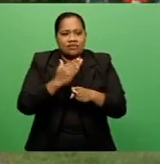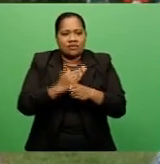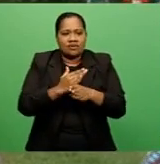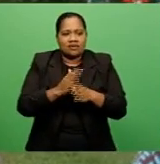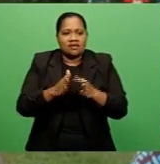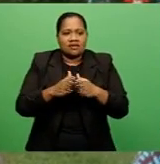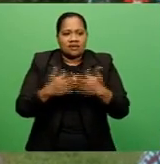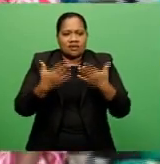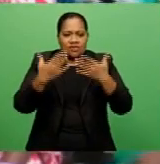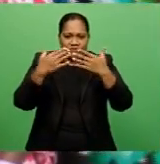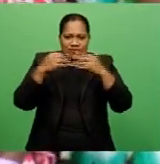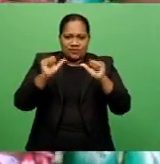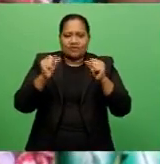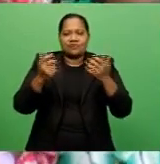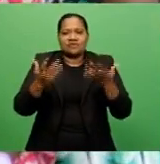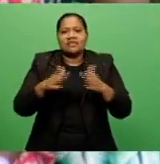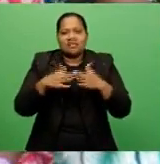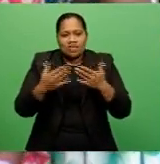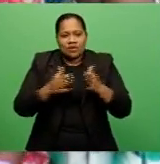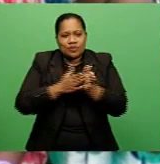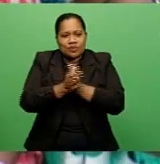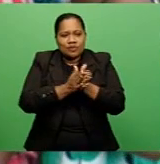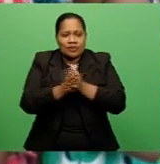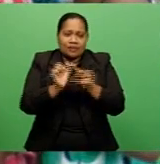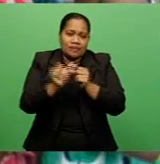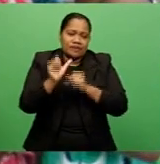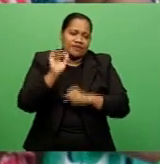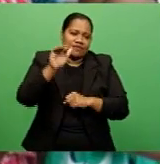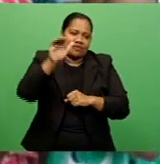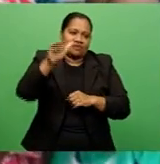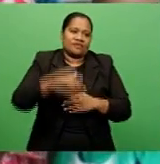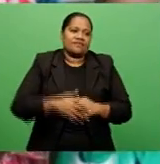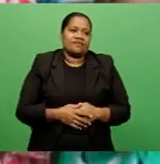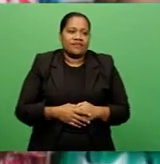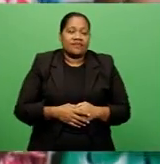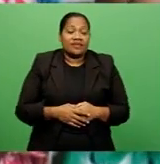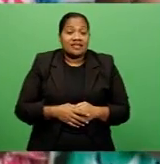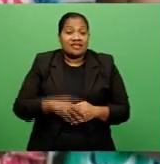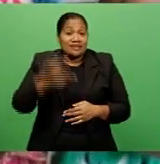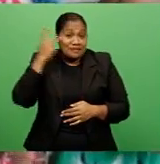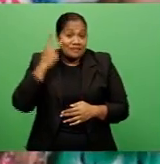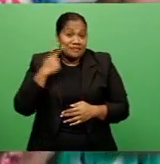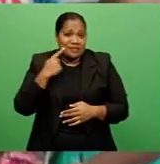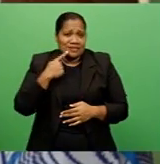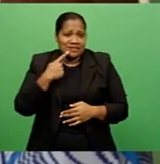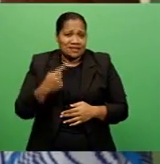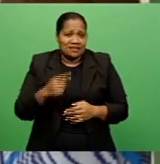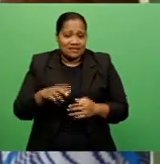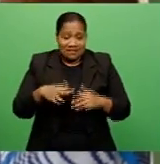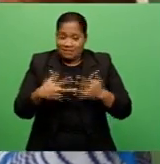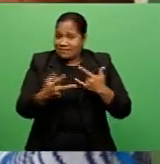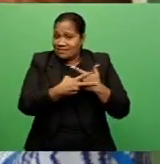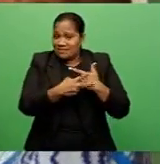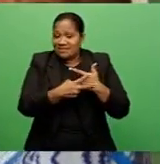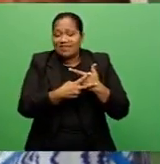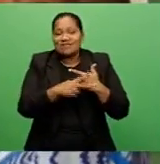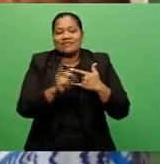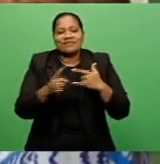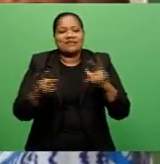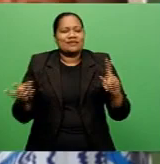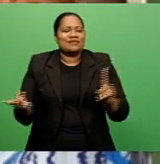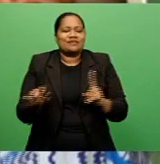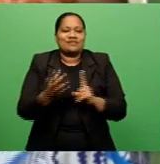brighter future for our son. With so little to live on, Dokanasinga's parents say this Valentine was special, as it has brought